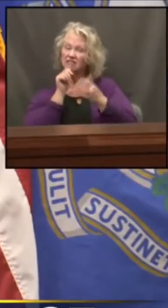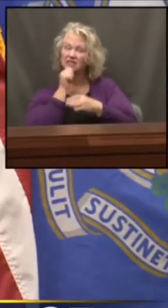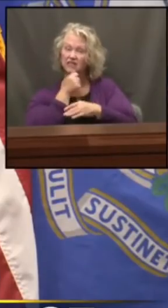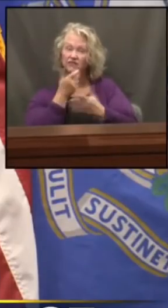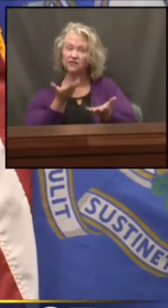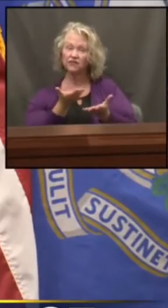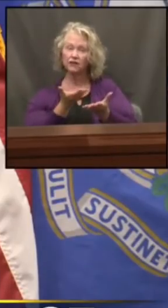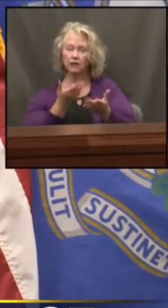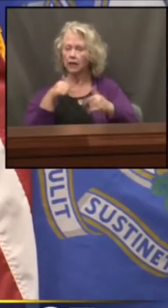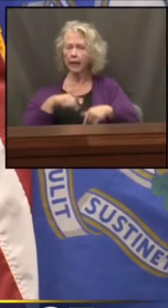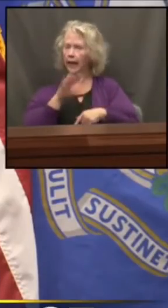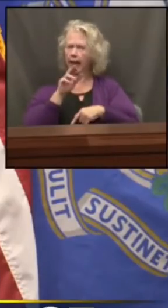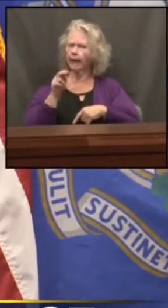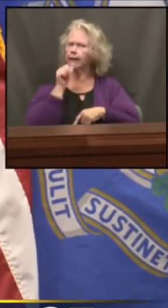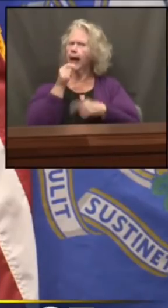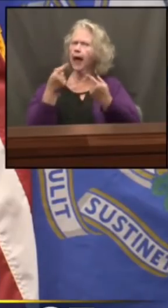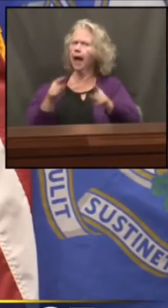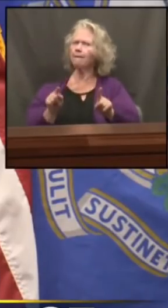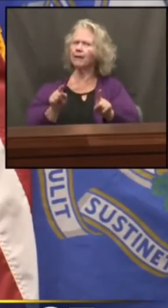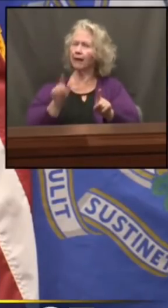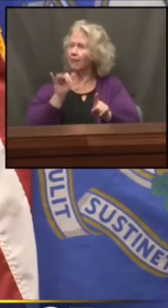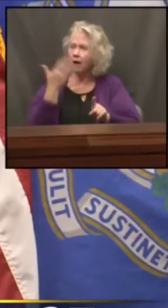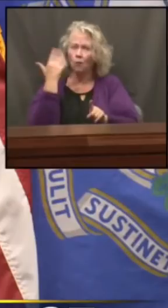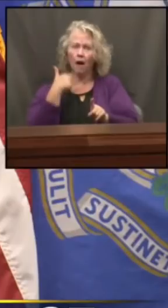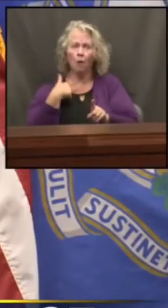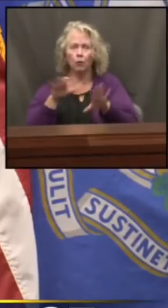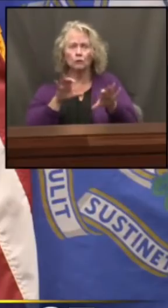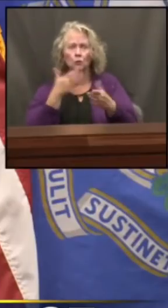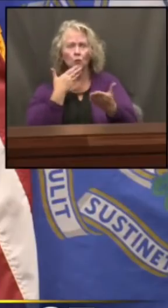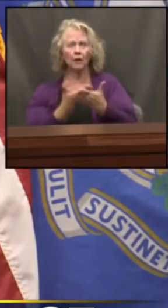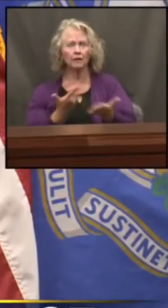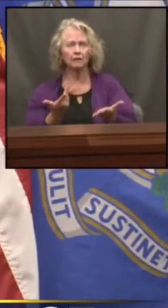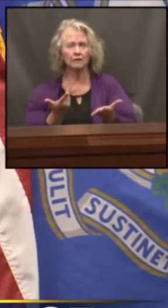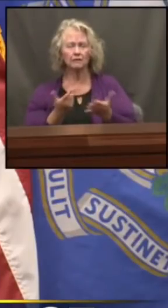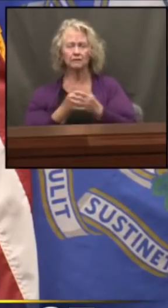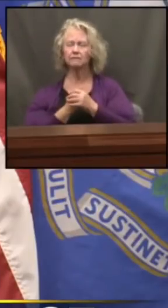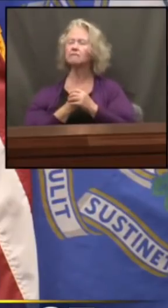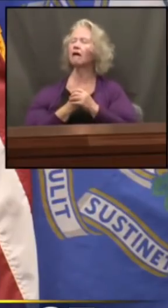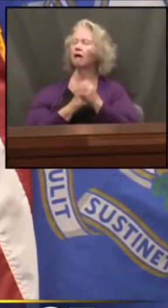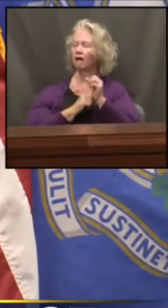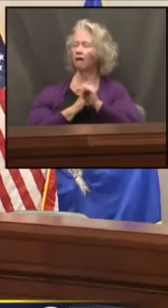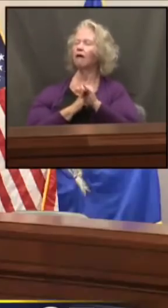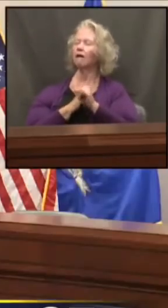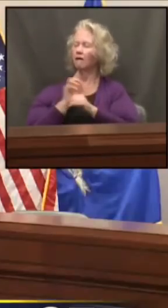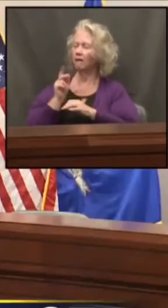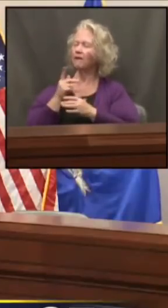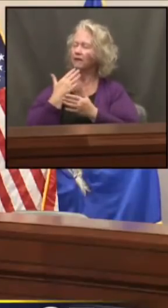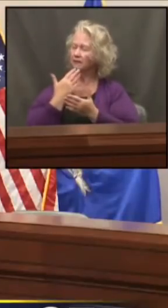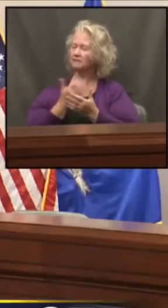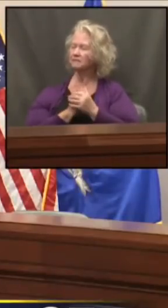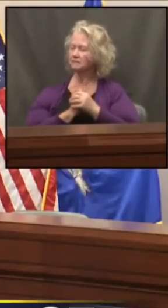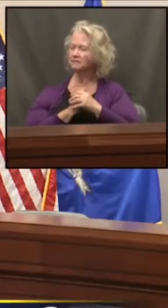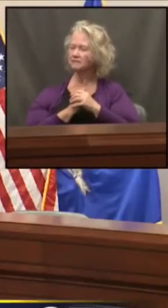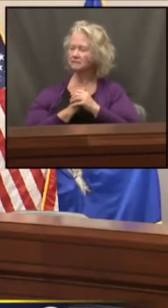been that way, and that's why we're in much better position than our peers. Okay. Thanks, everyone. Thanks, Governor.